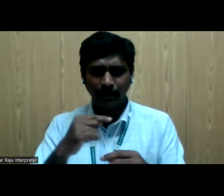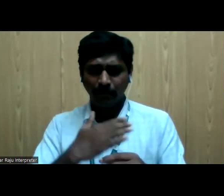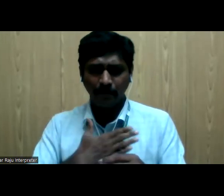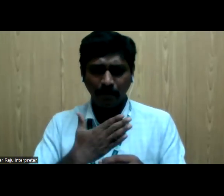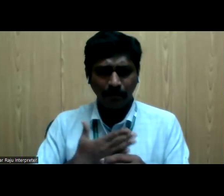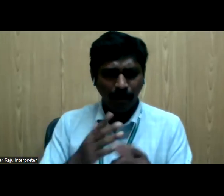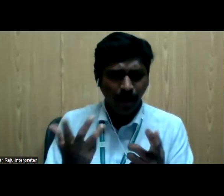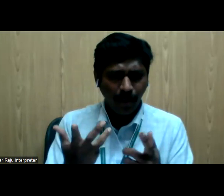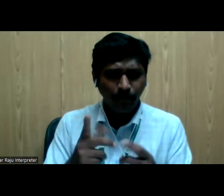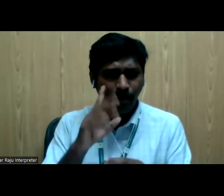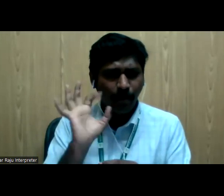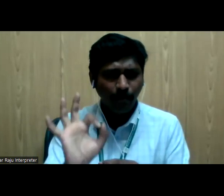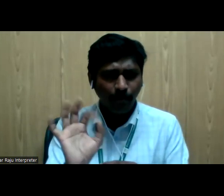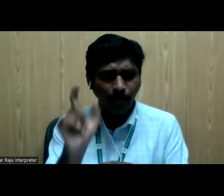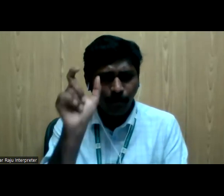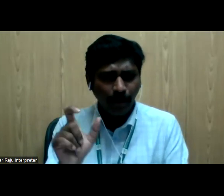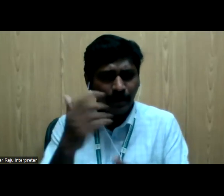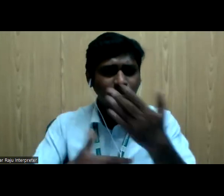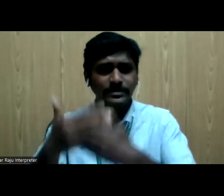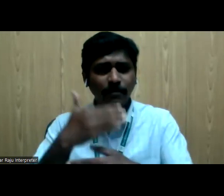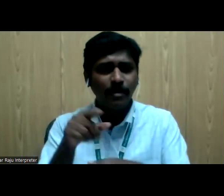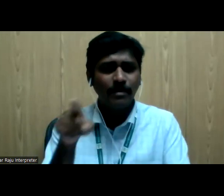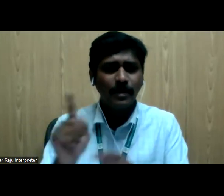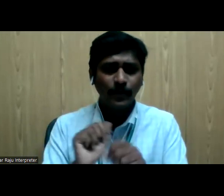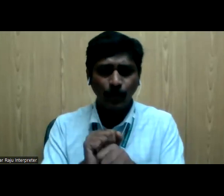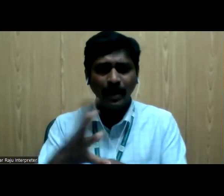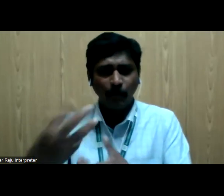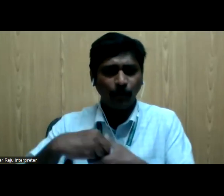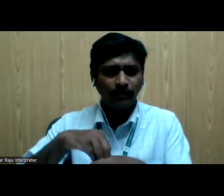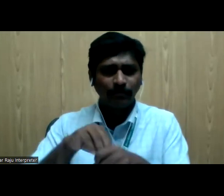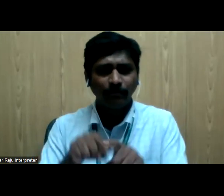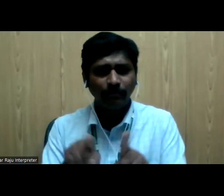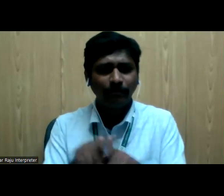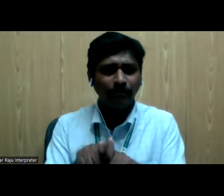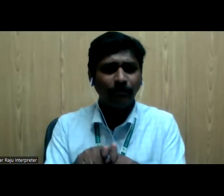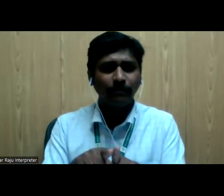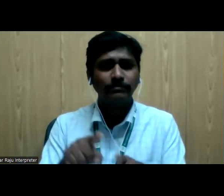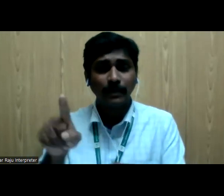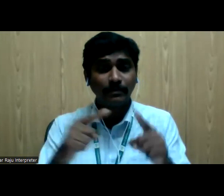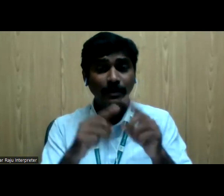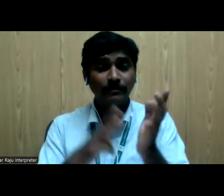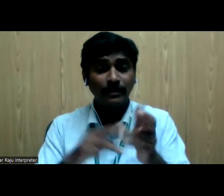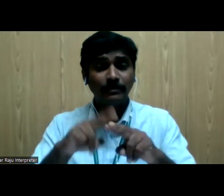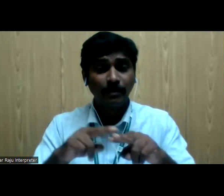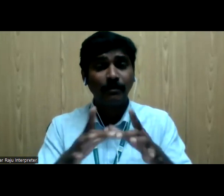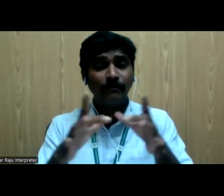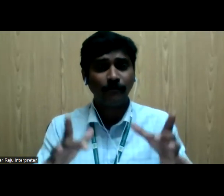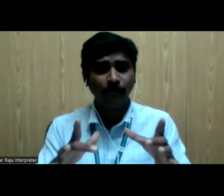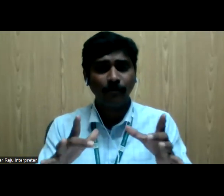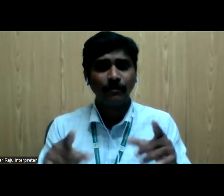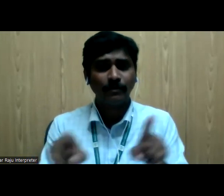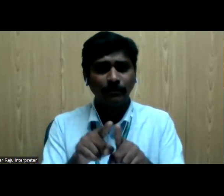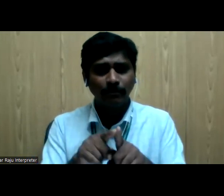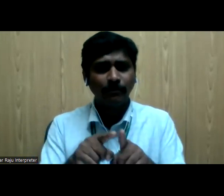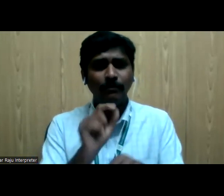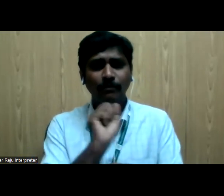the importance of working for persons with disabilities and enshrined in Tech Mahindra Foundation's charter that at